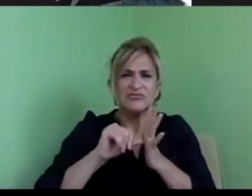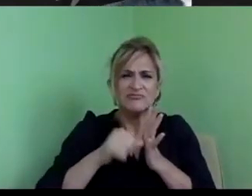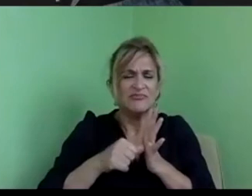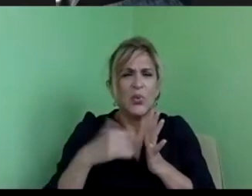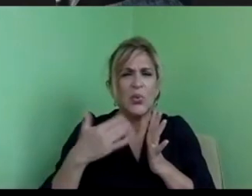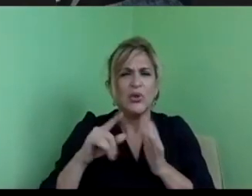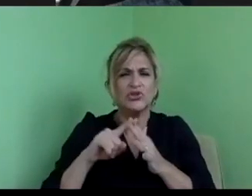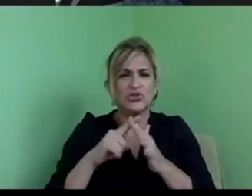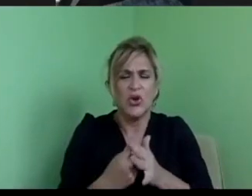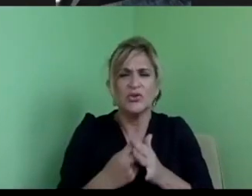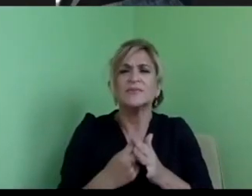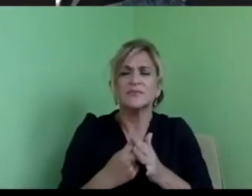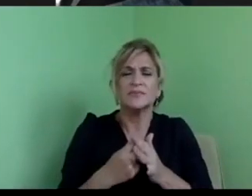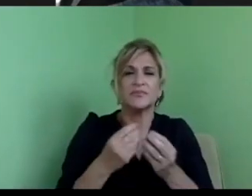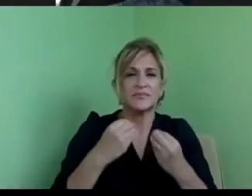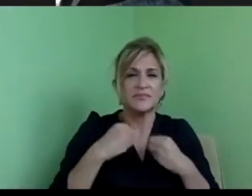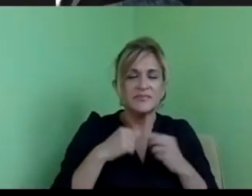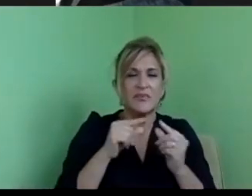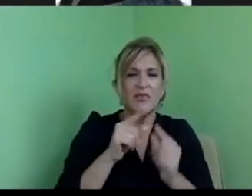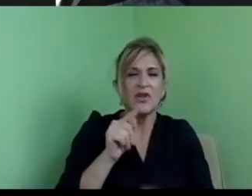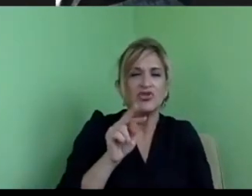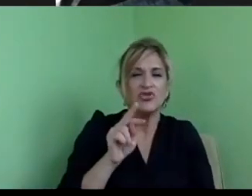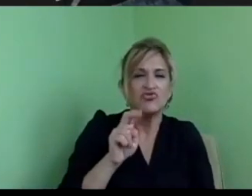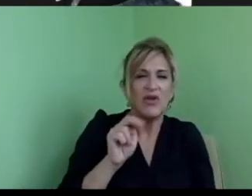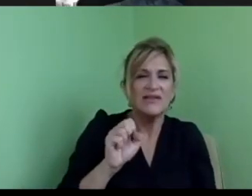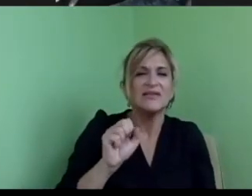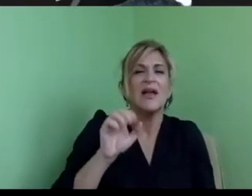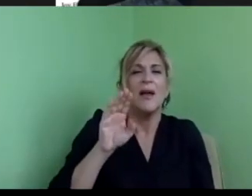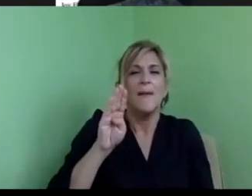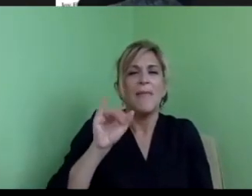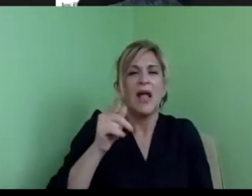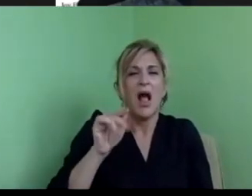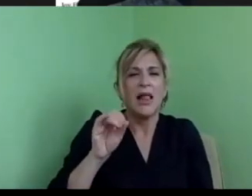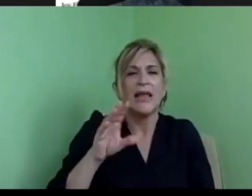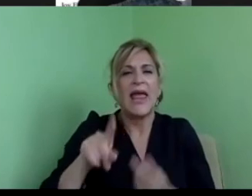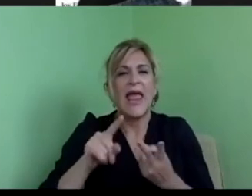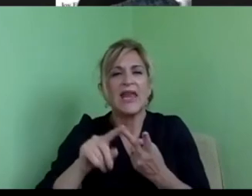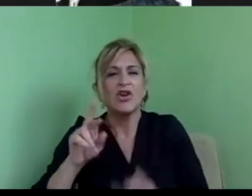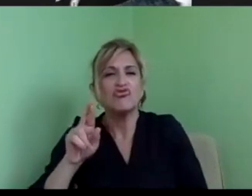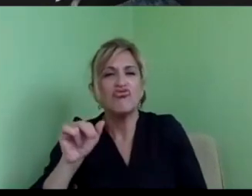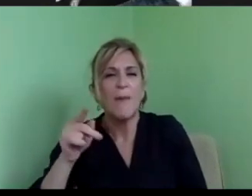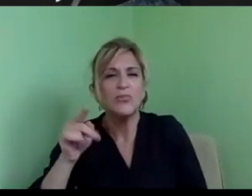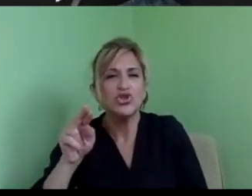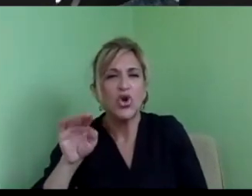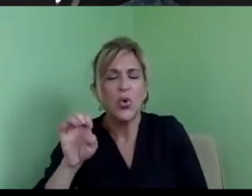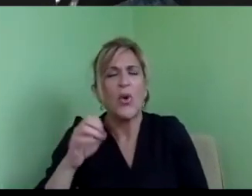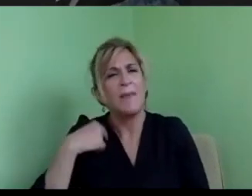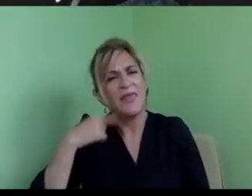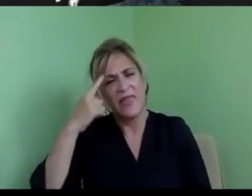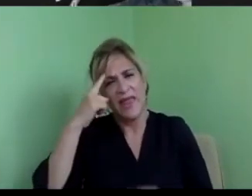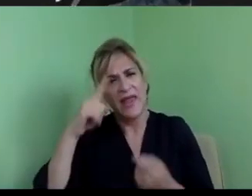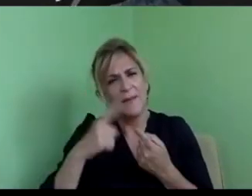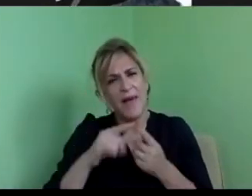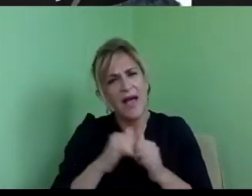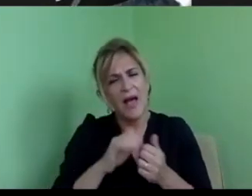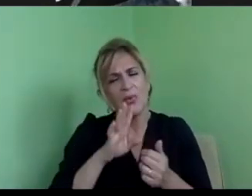the goggling right and rupture and i'm thinking about how much we've talked about death and where pamela just